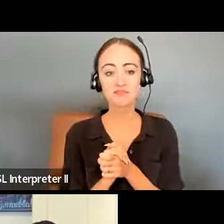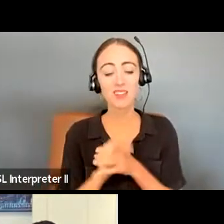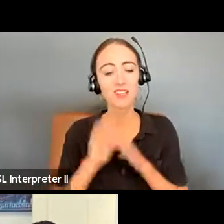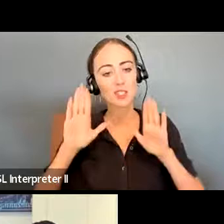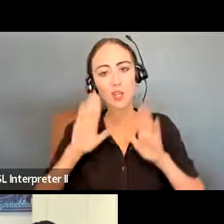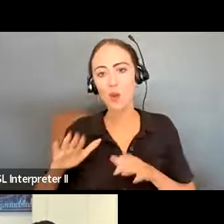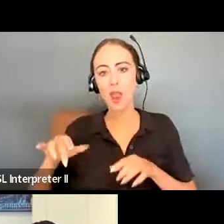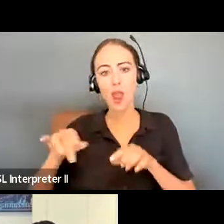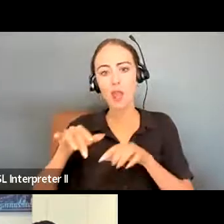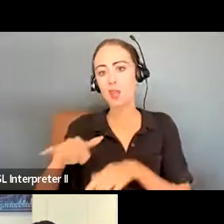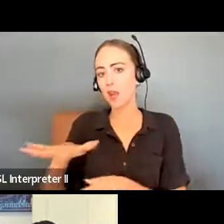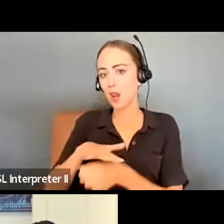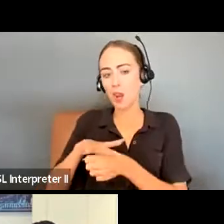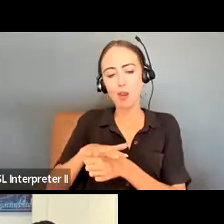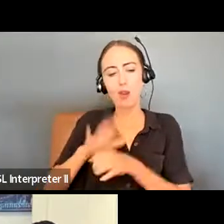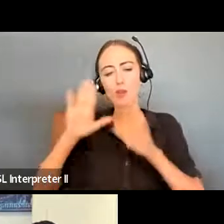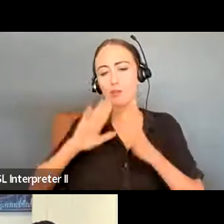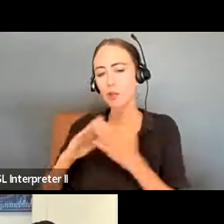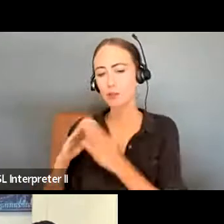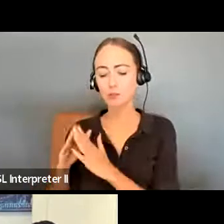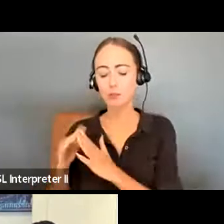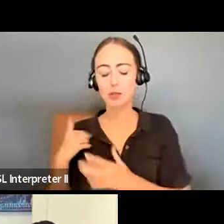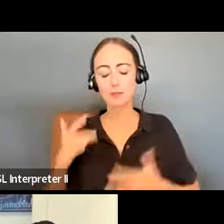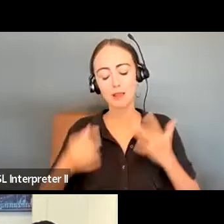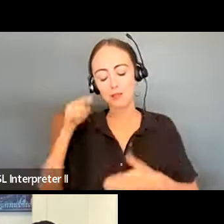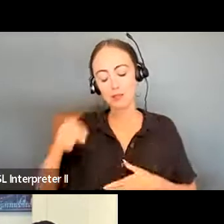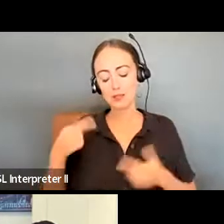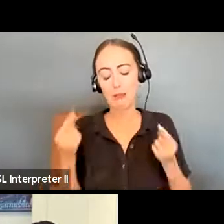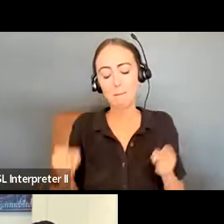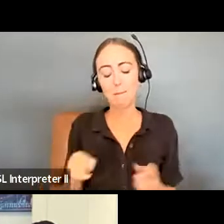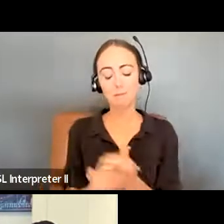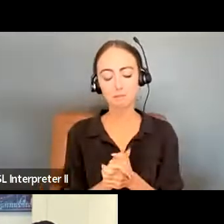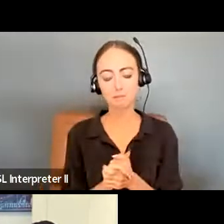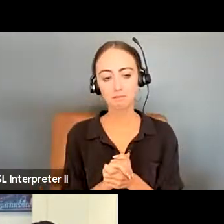block, some great neighbors, and I'm excited for this to take place. So thank you.